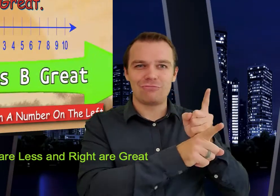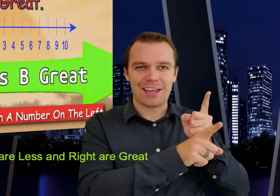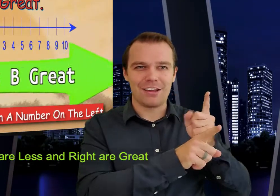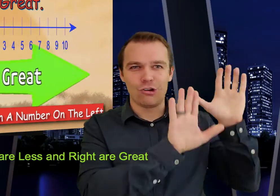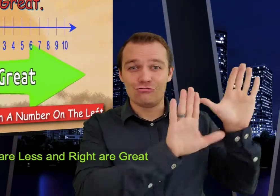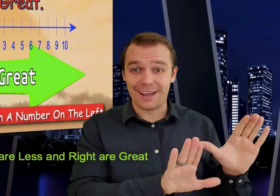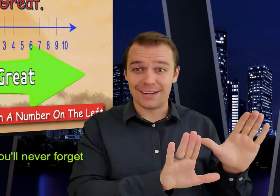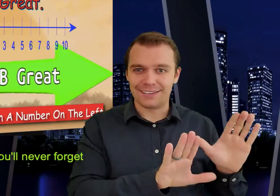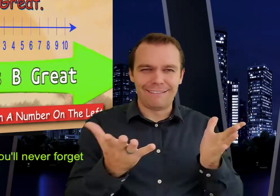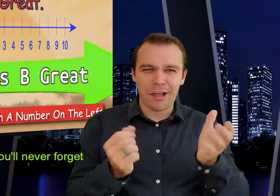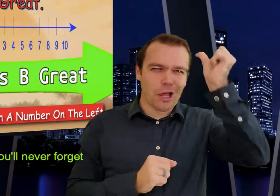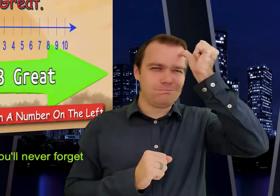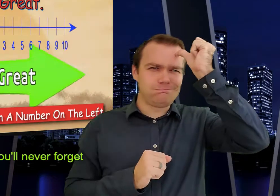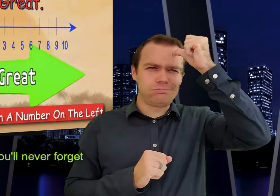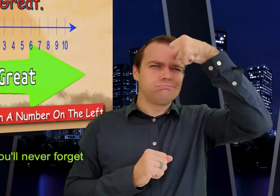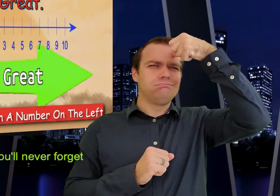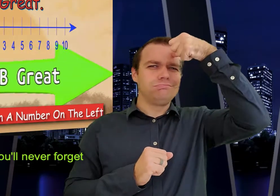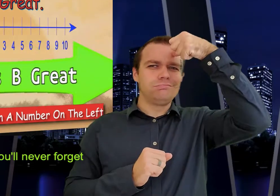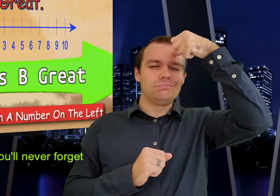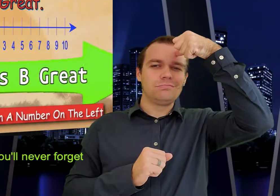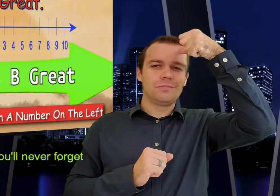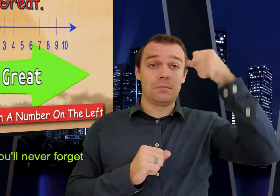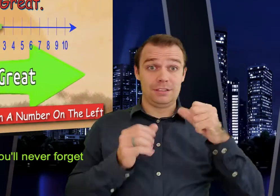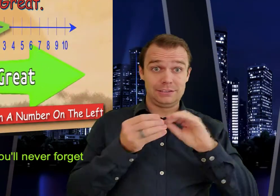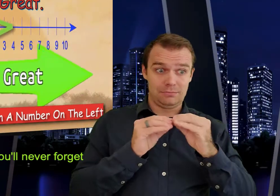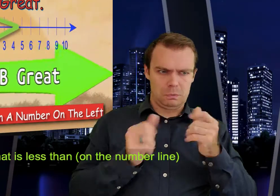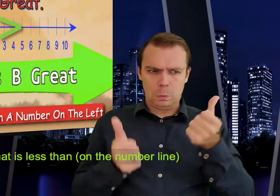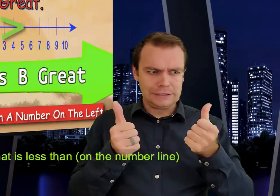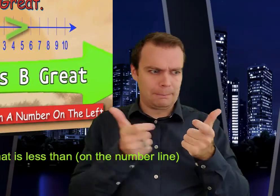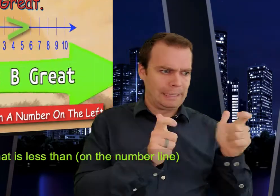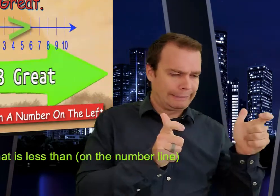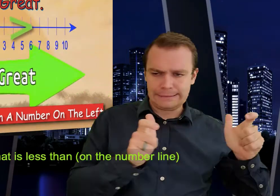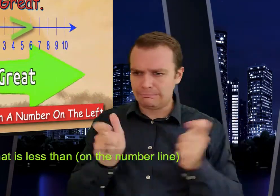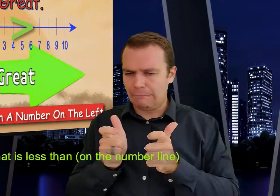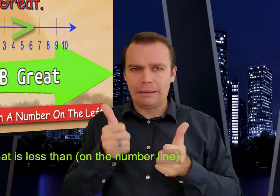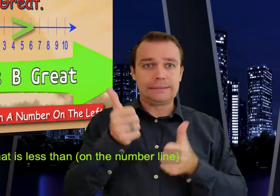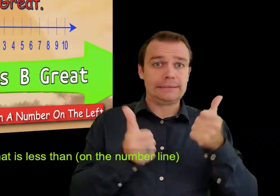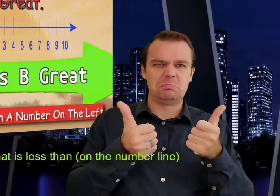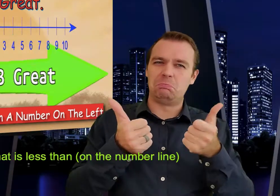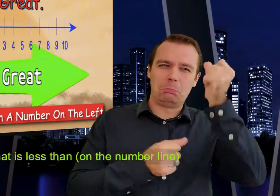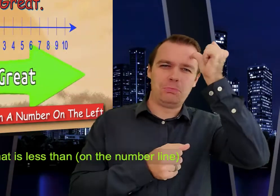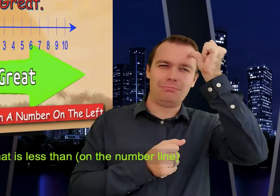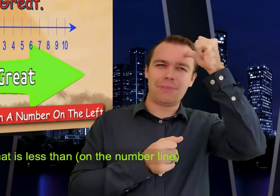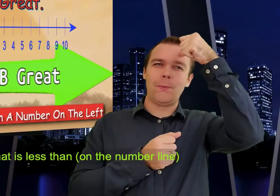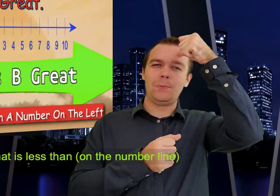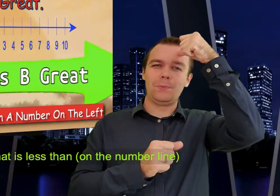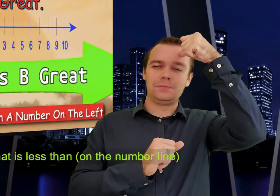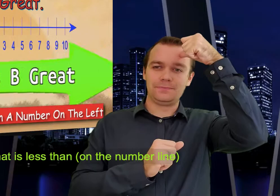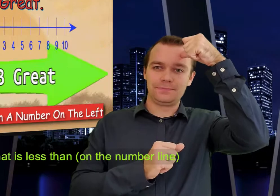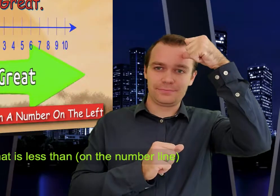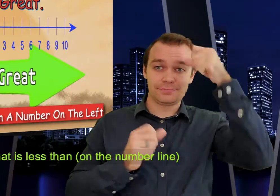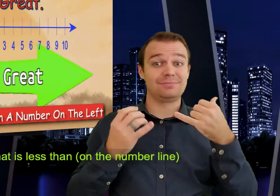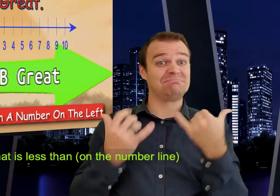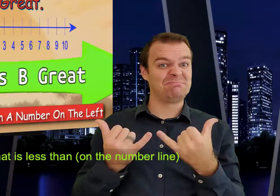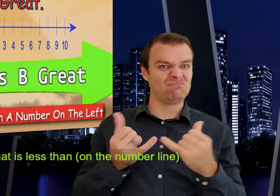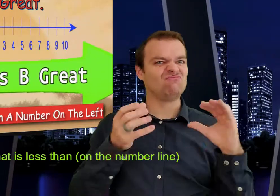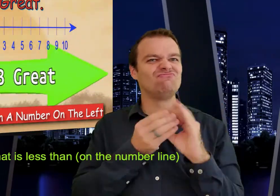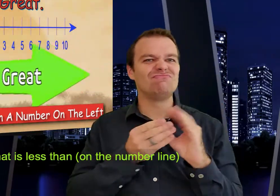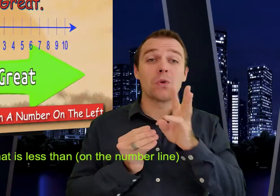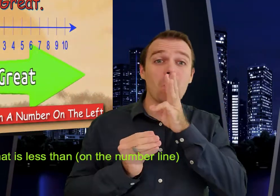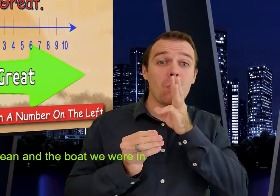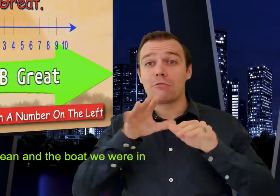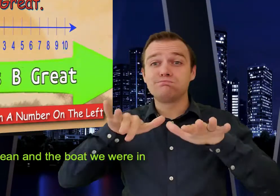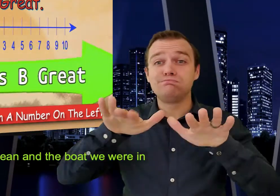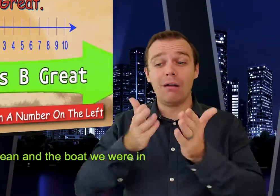are great. So that's how you'll never forget about what is greater than and what is less than. And now talking